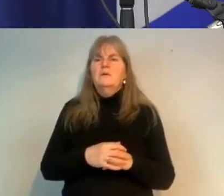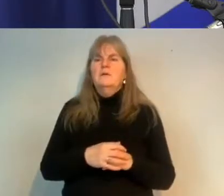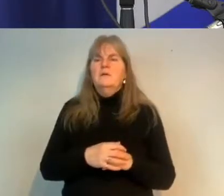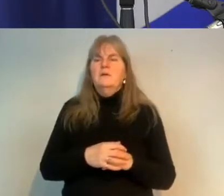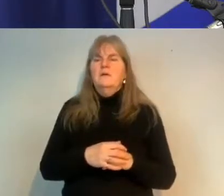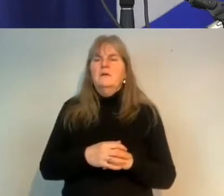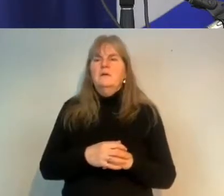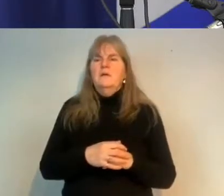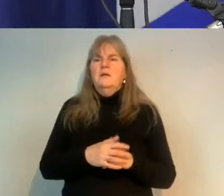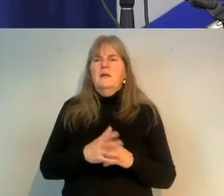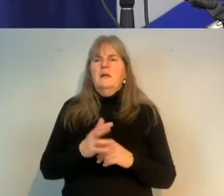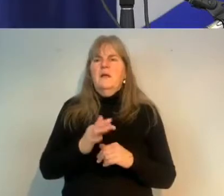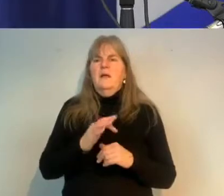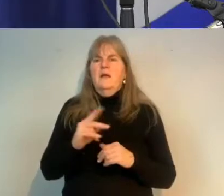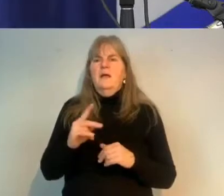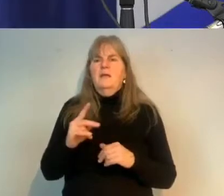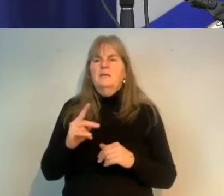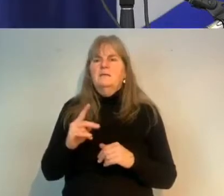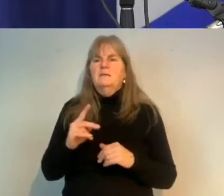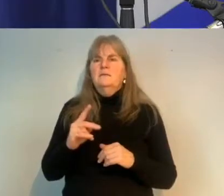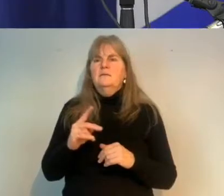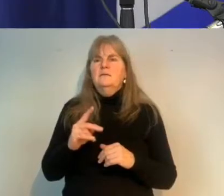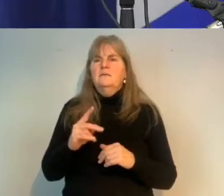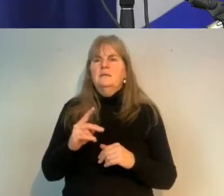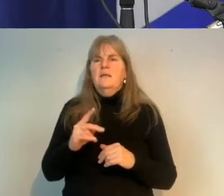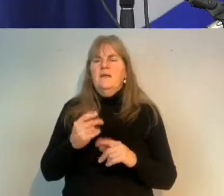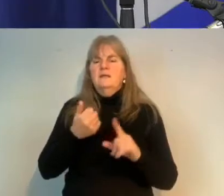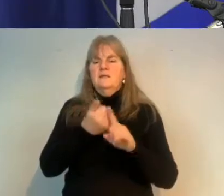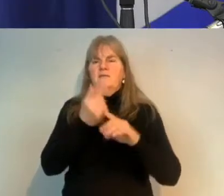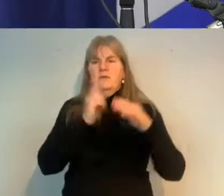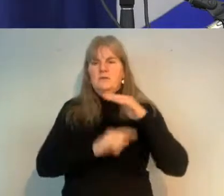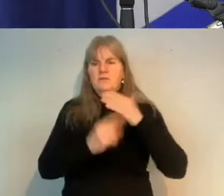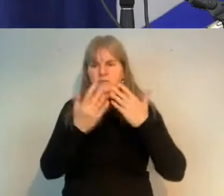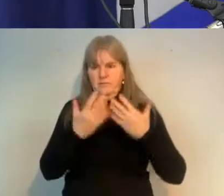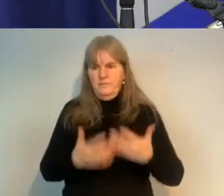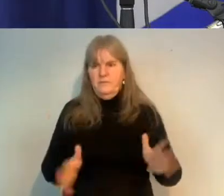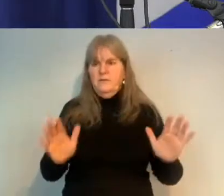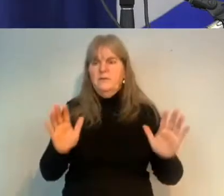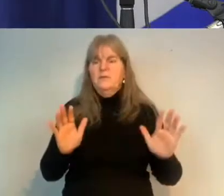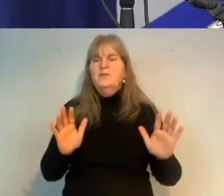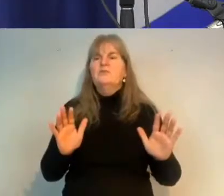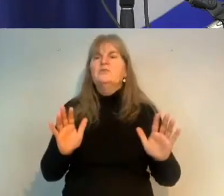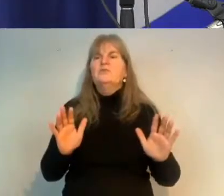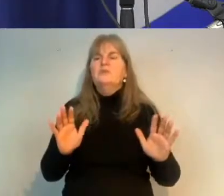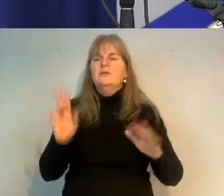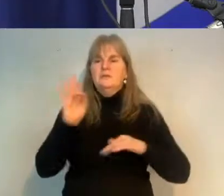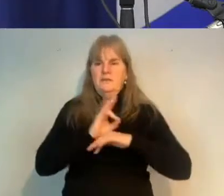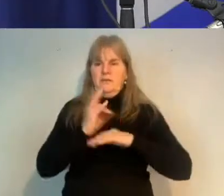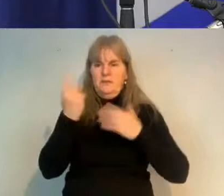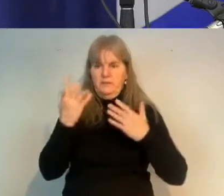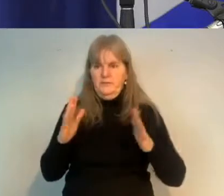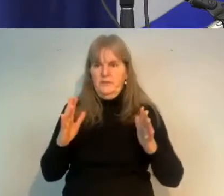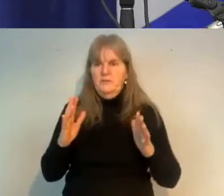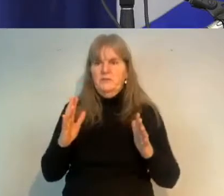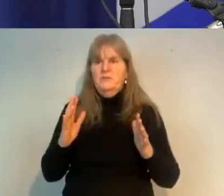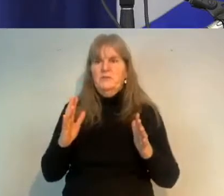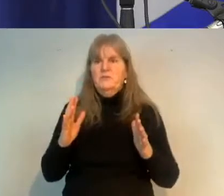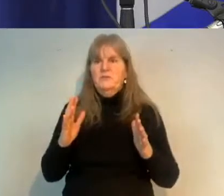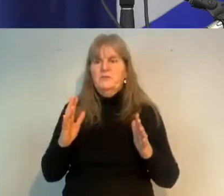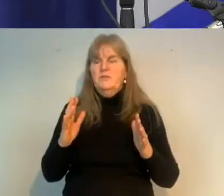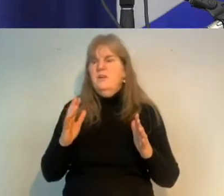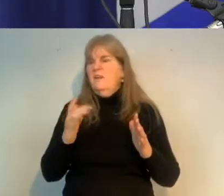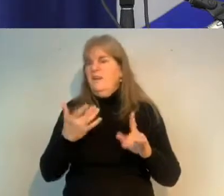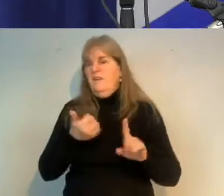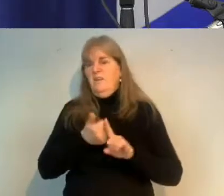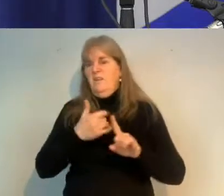back in off your isolation. Once 7 days have passed, you don't have any symptoms,